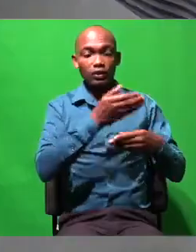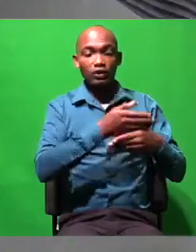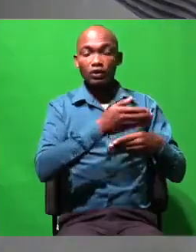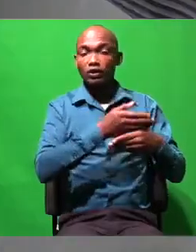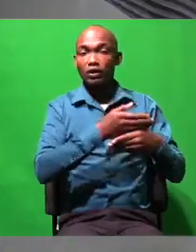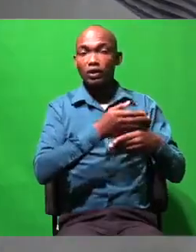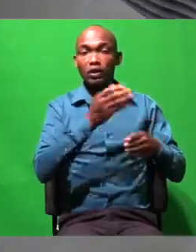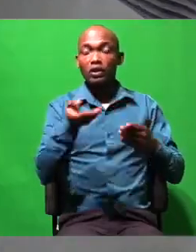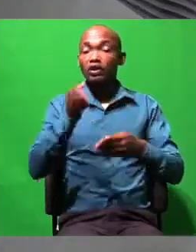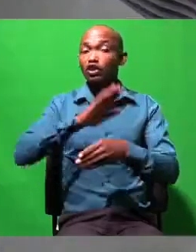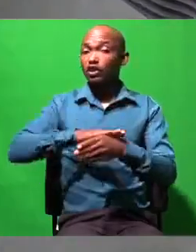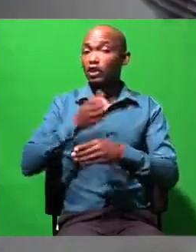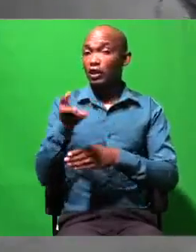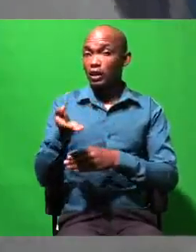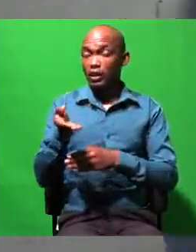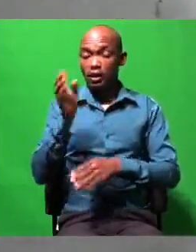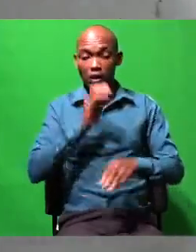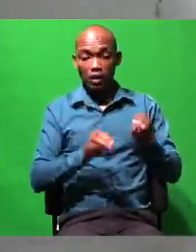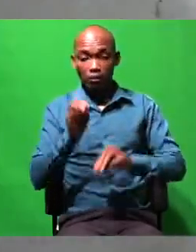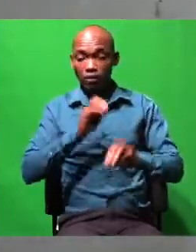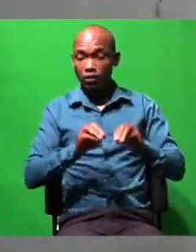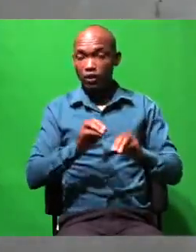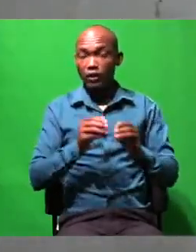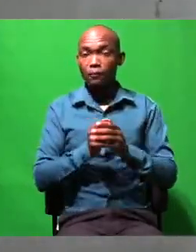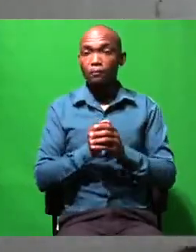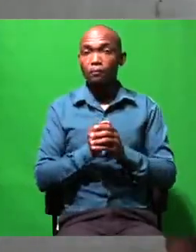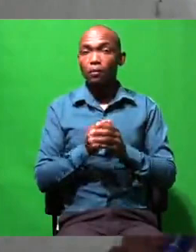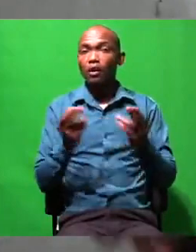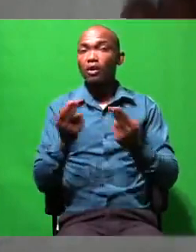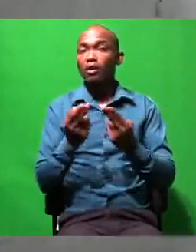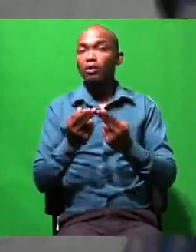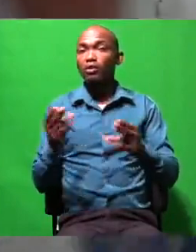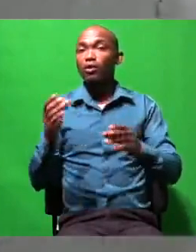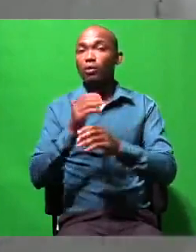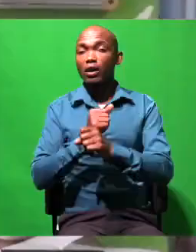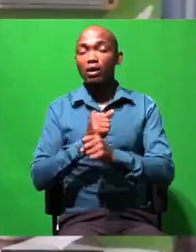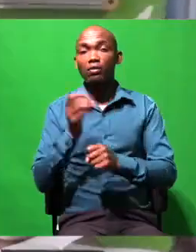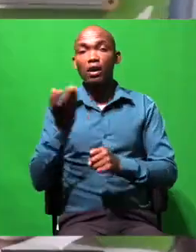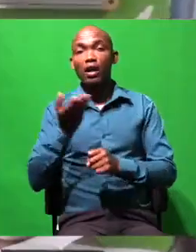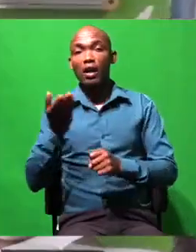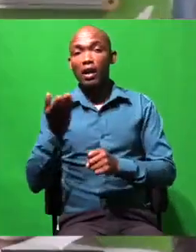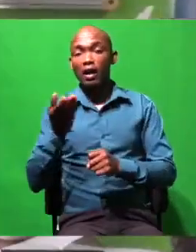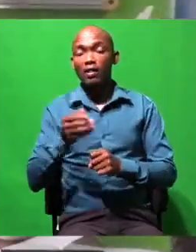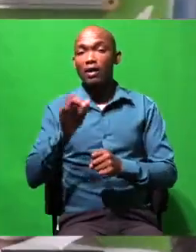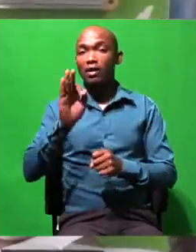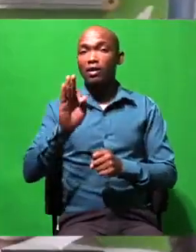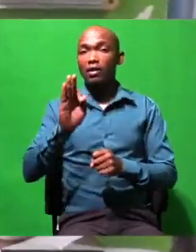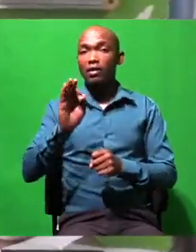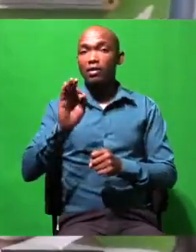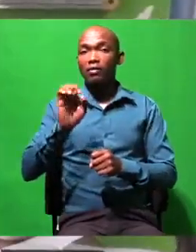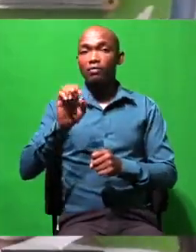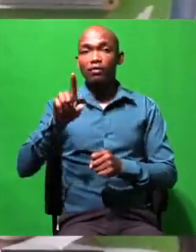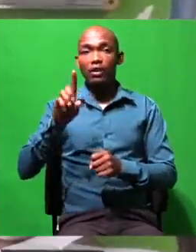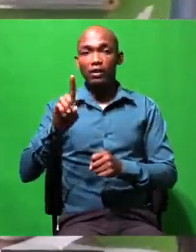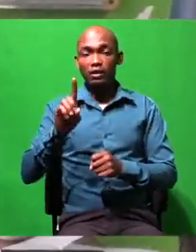in engineering we have engineering chemistry, and we have other fields that are related